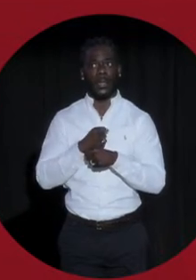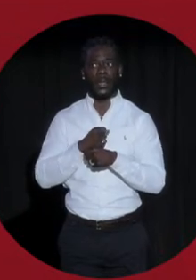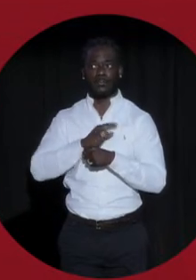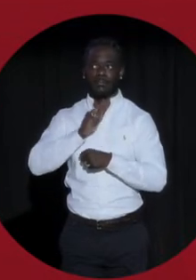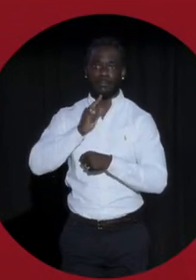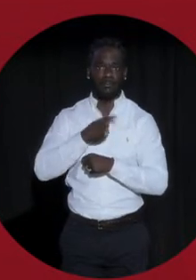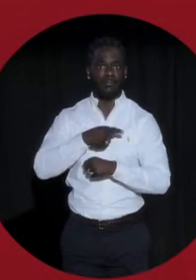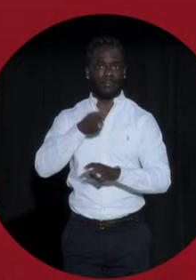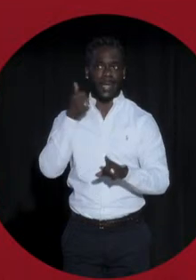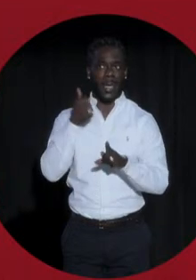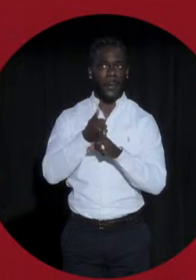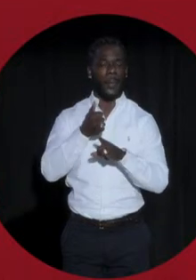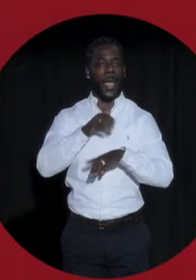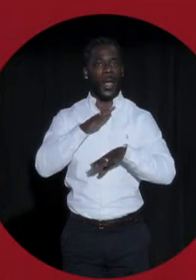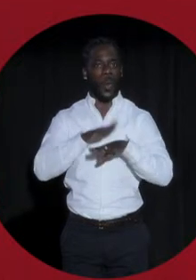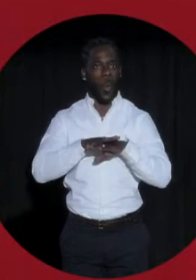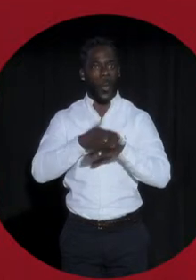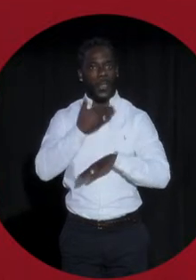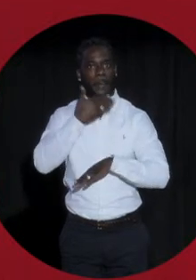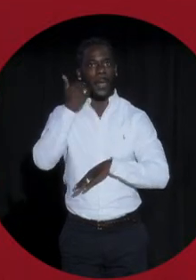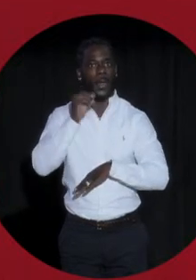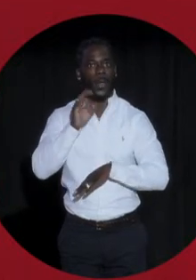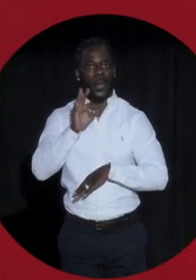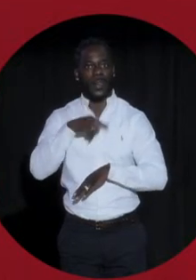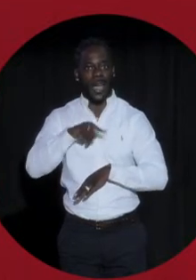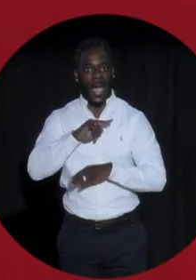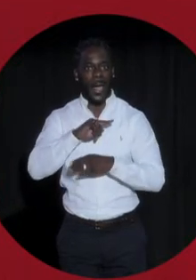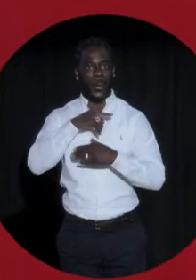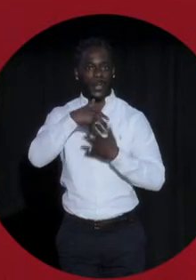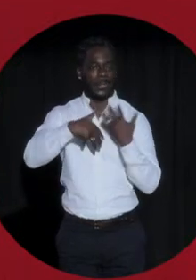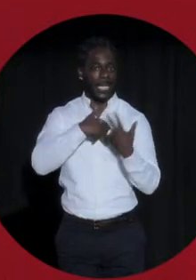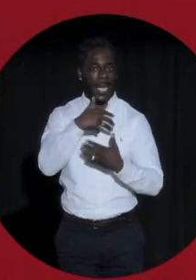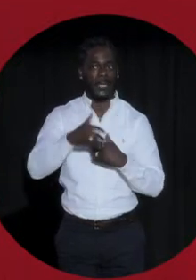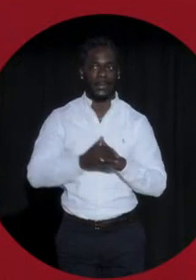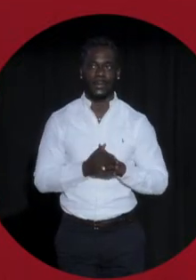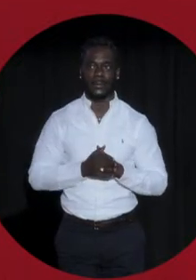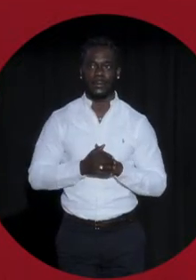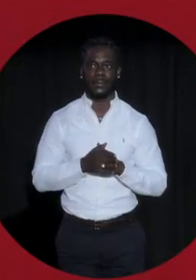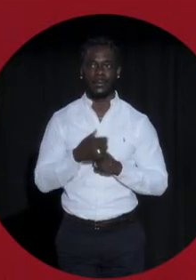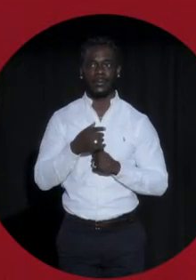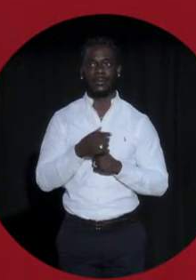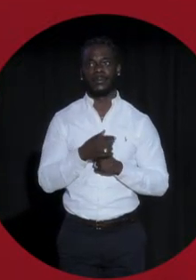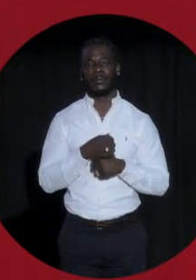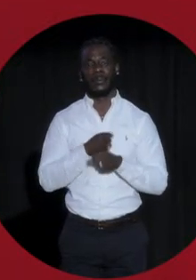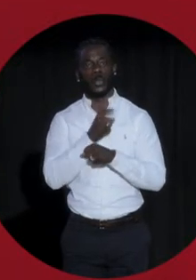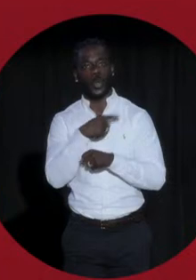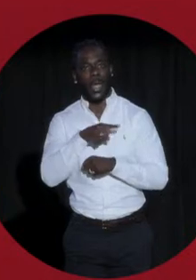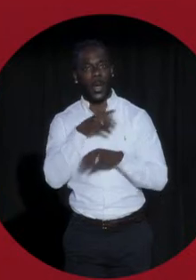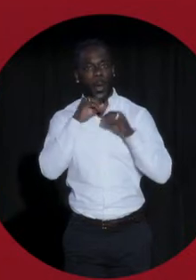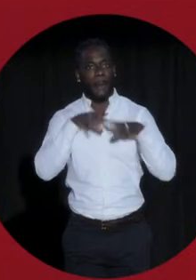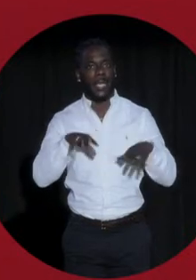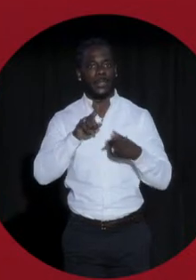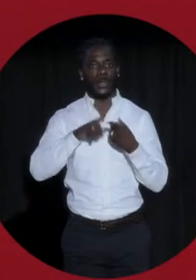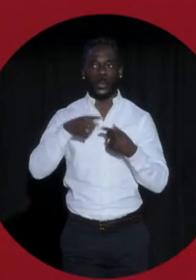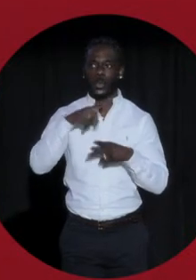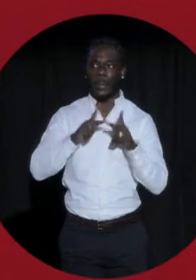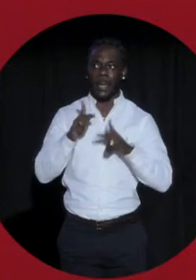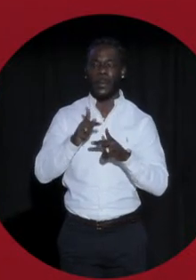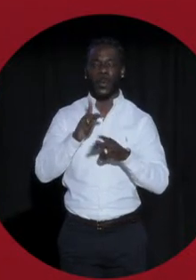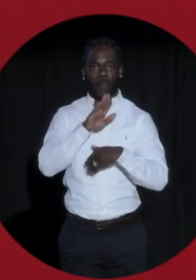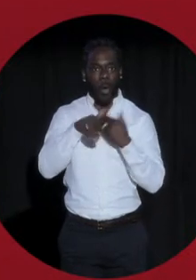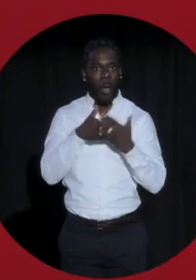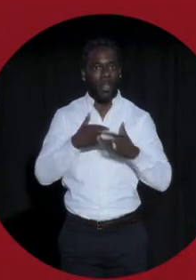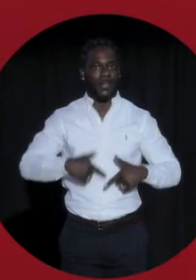the general welfare of our society. May they especially be a blessing to those whose lives they will